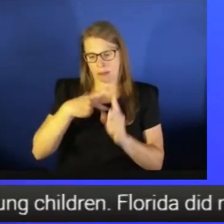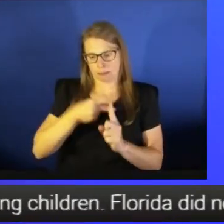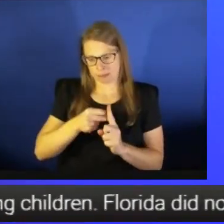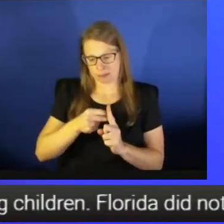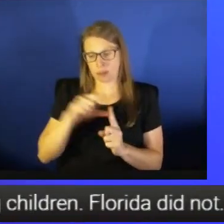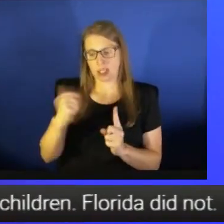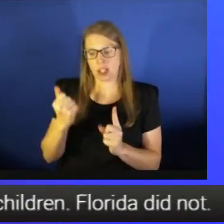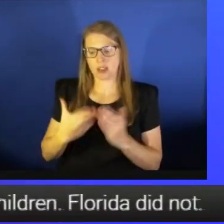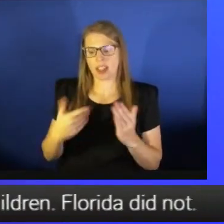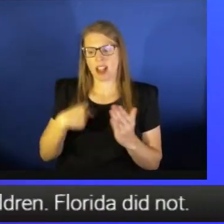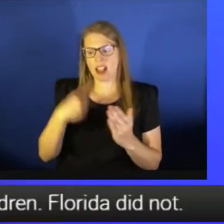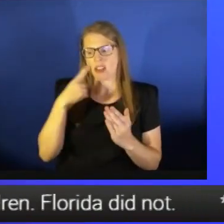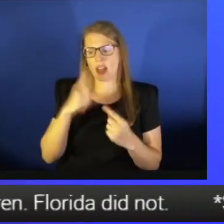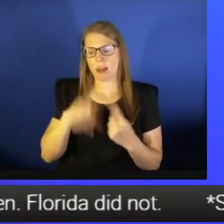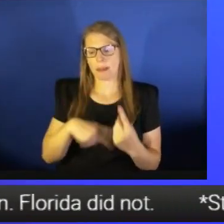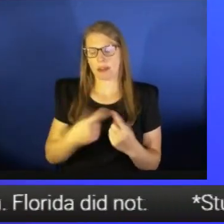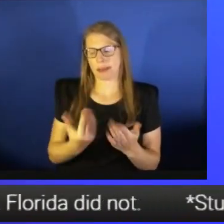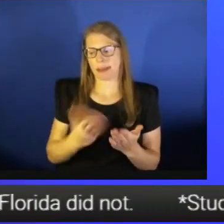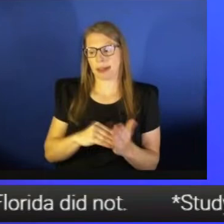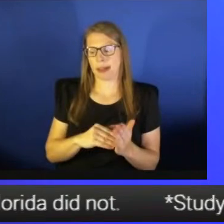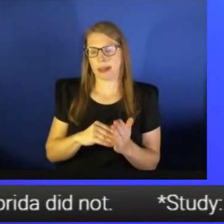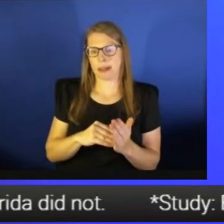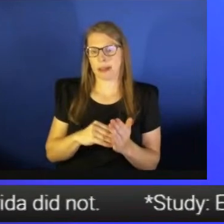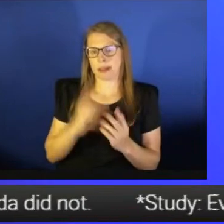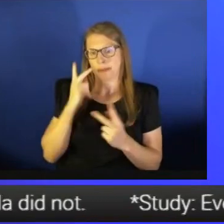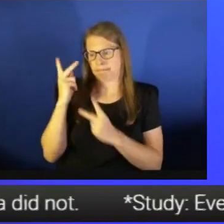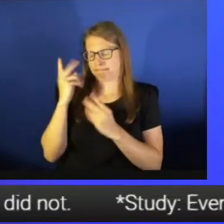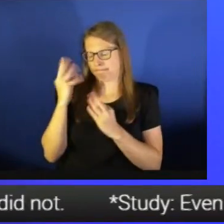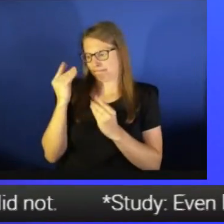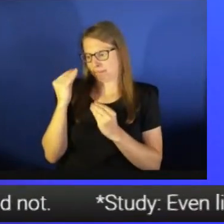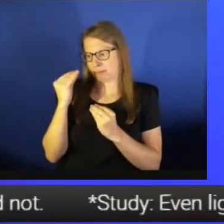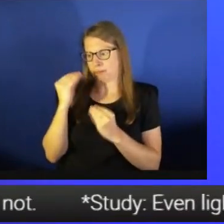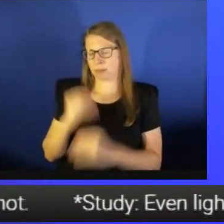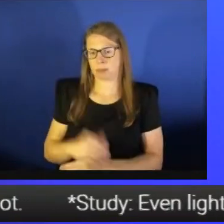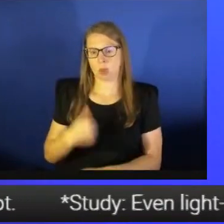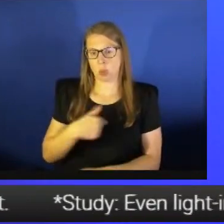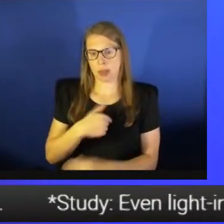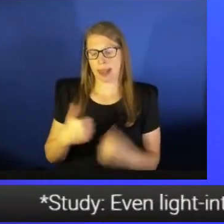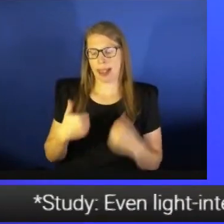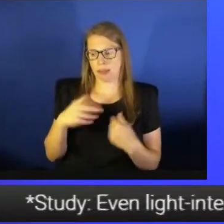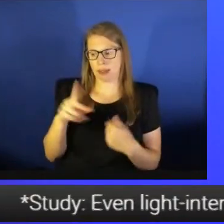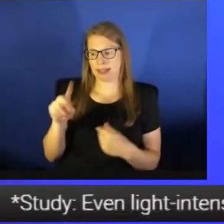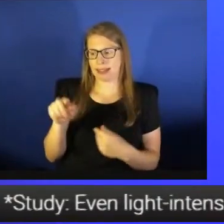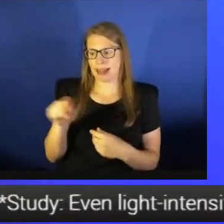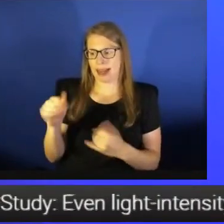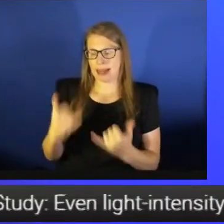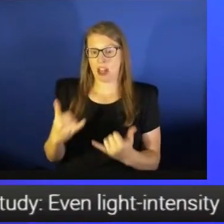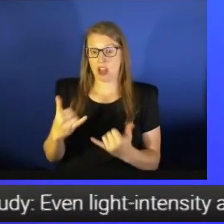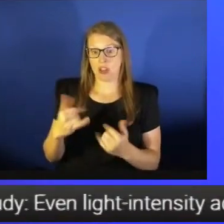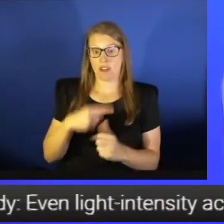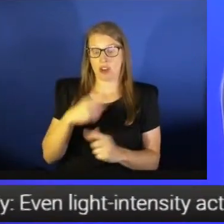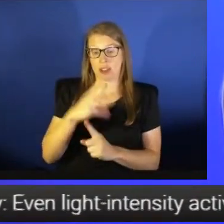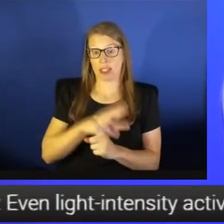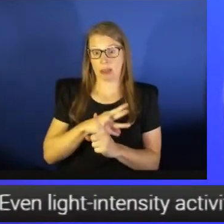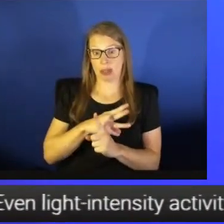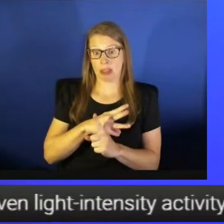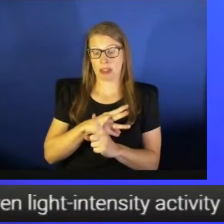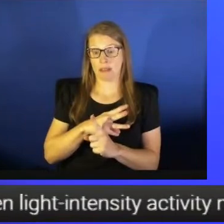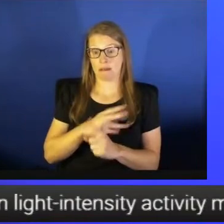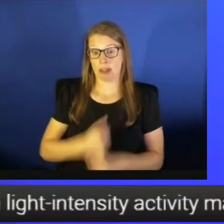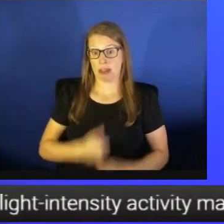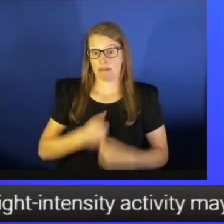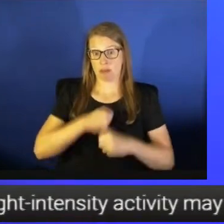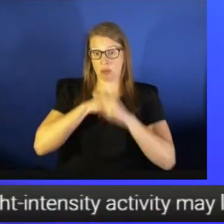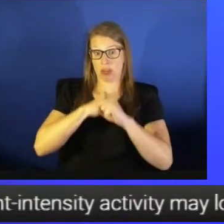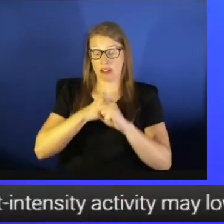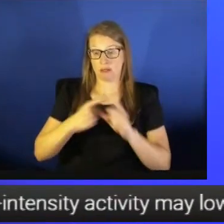about, again, reflecting that I'm an obstetrician, you know, we have data now that the first 6 months of life, you're protected from COVID